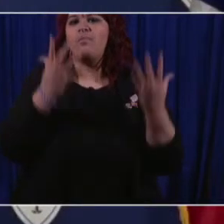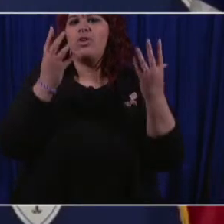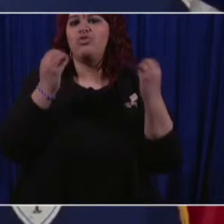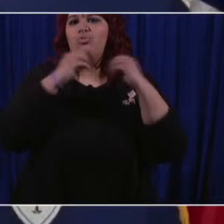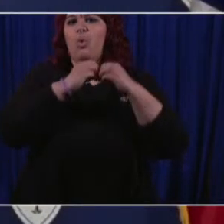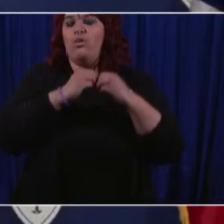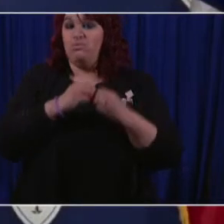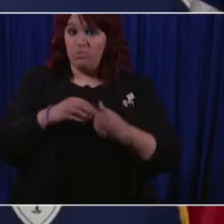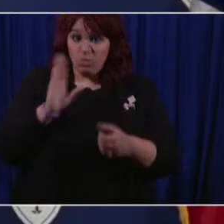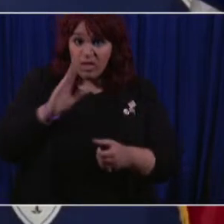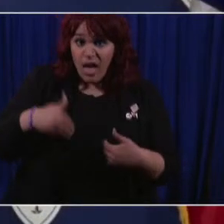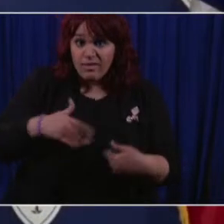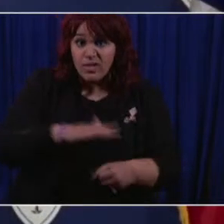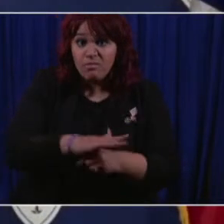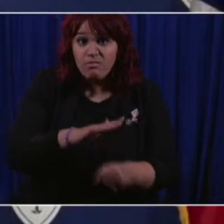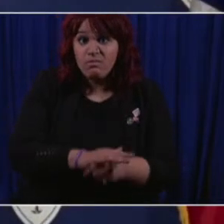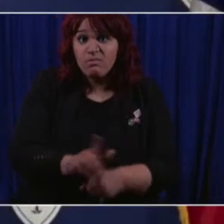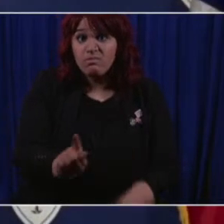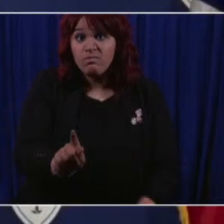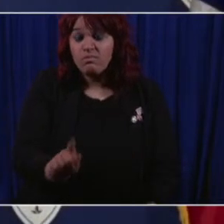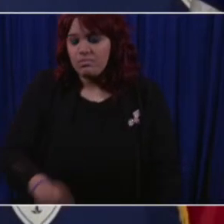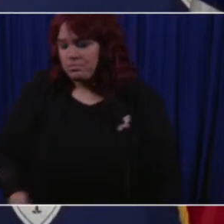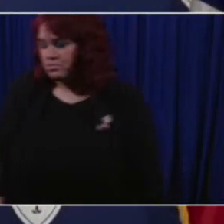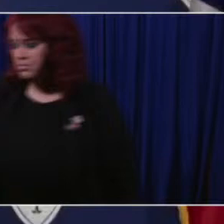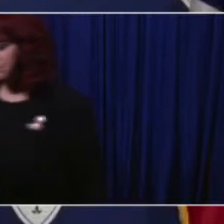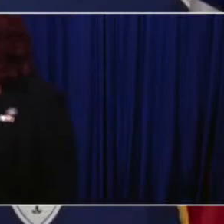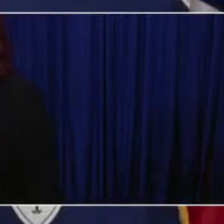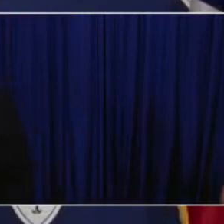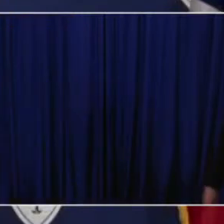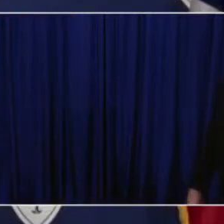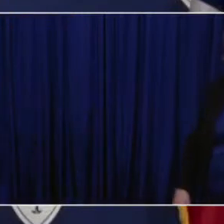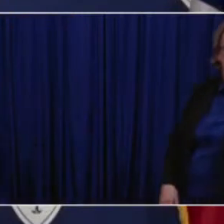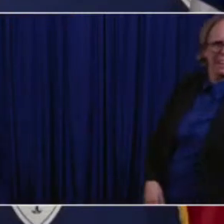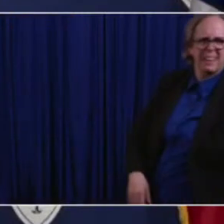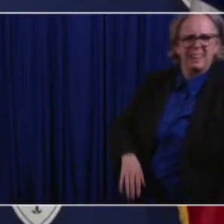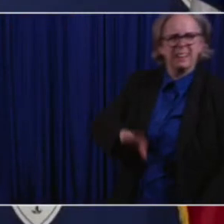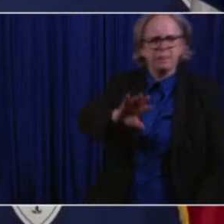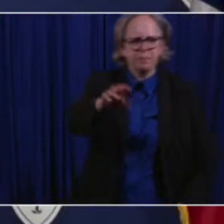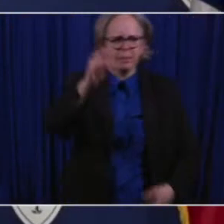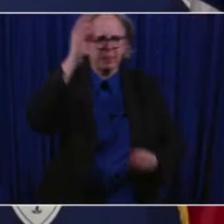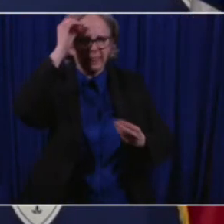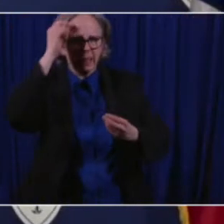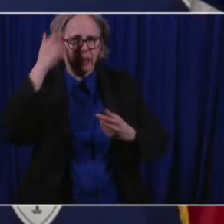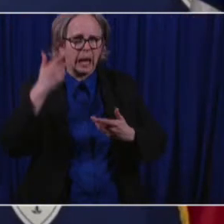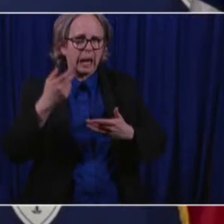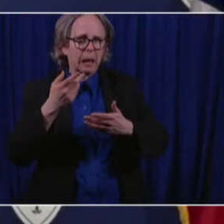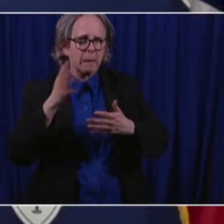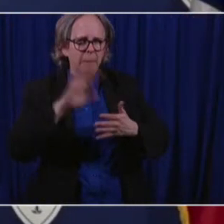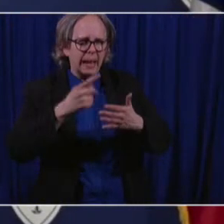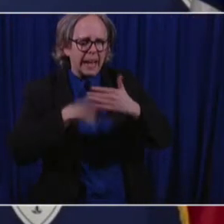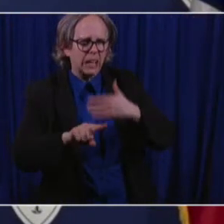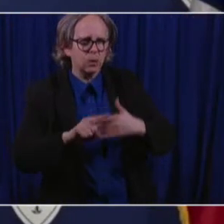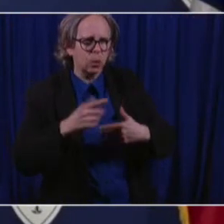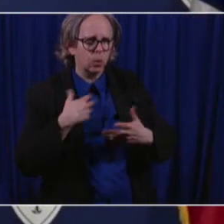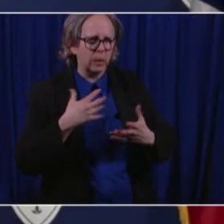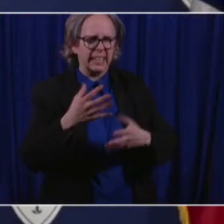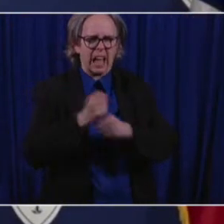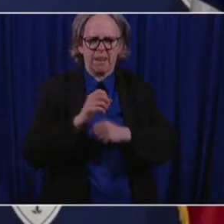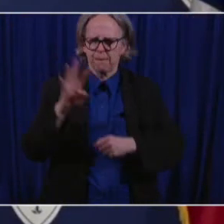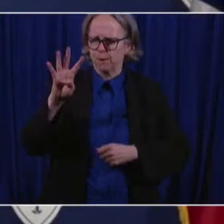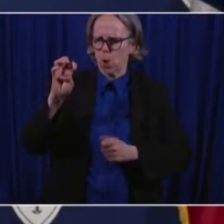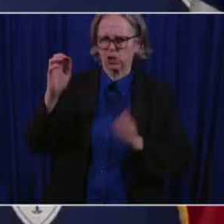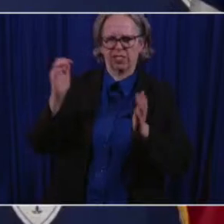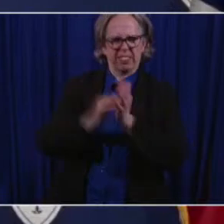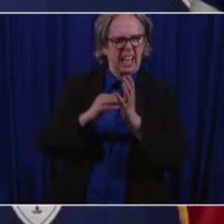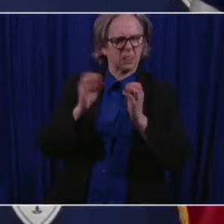Well, we're getting in this coming week, over 400,000 doses. It's not as many as we got